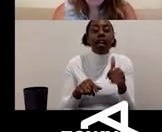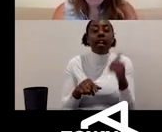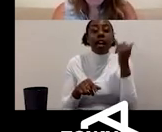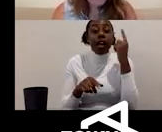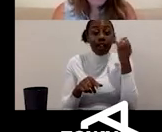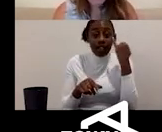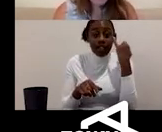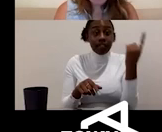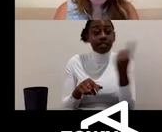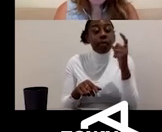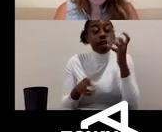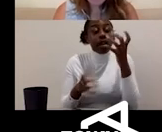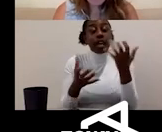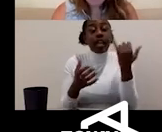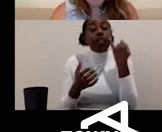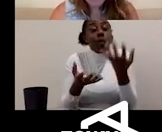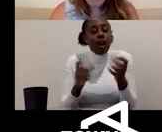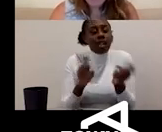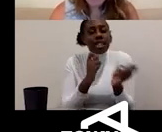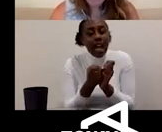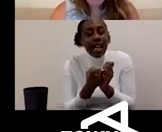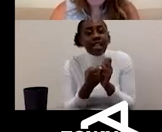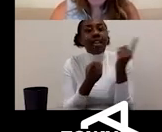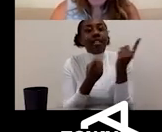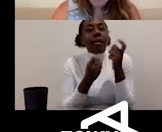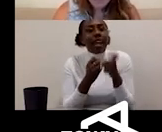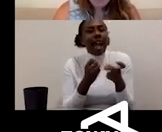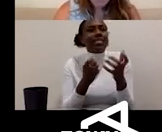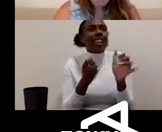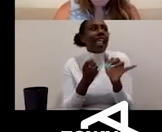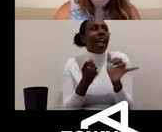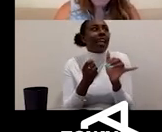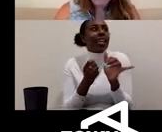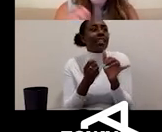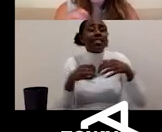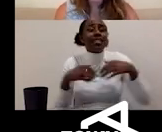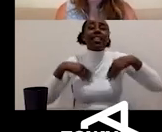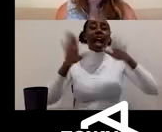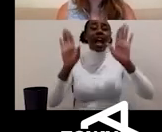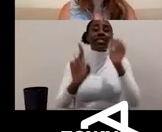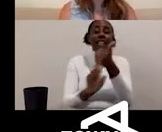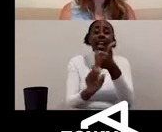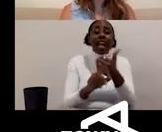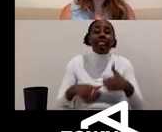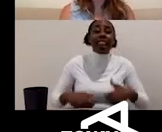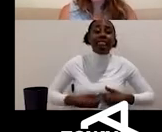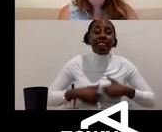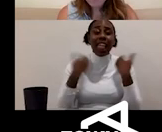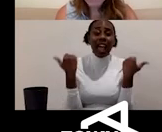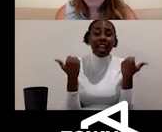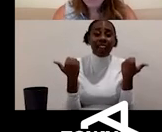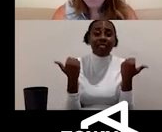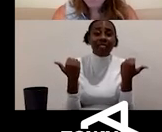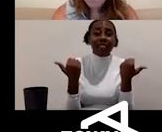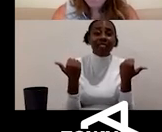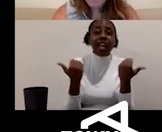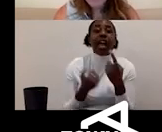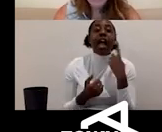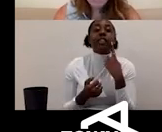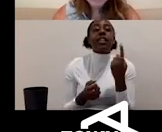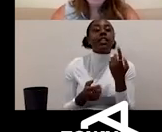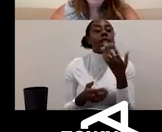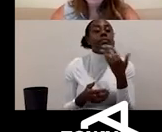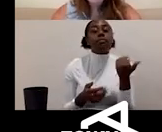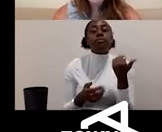whistleblower for anything to happen in the national security world. I think the biggest revelation from Snowden